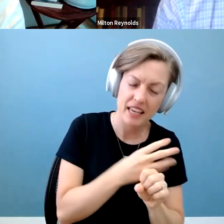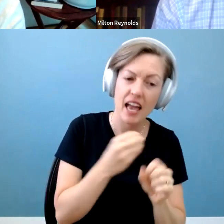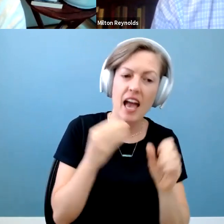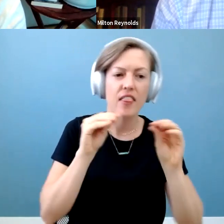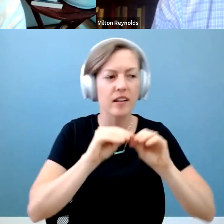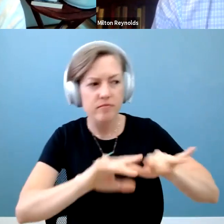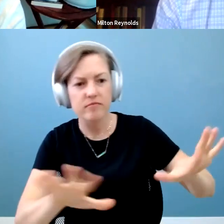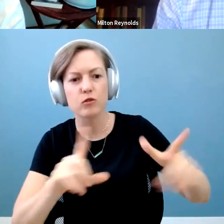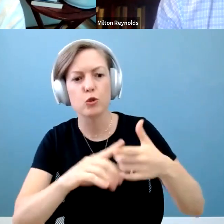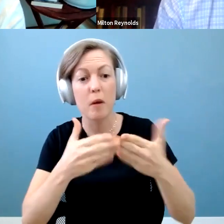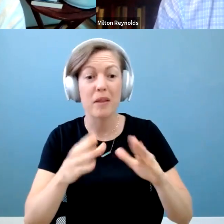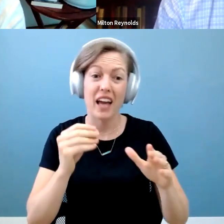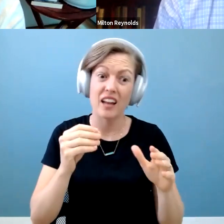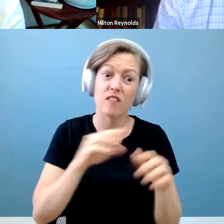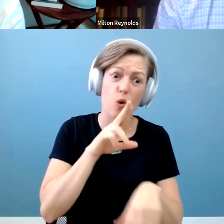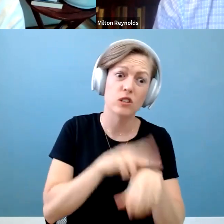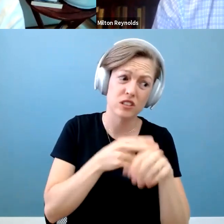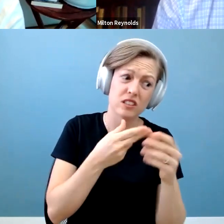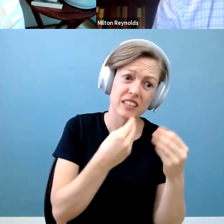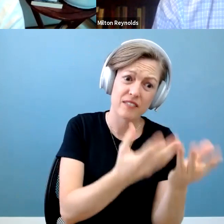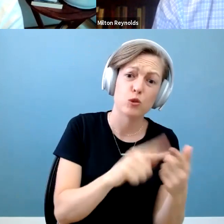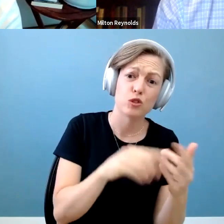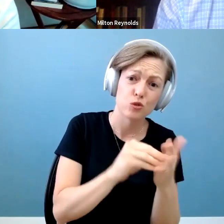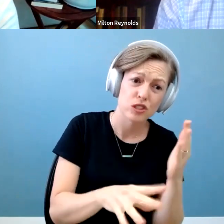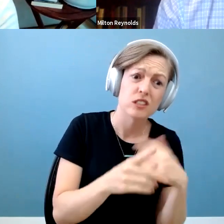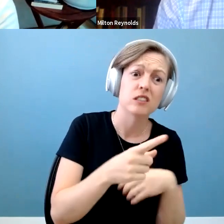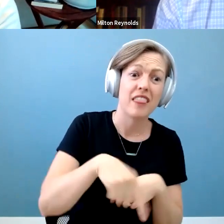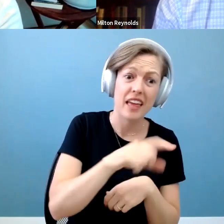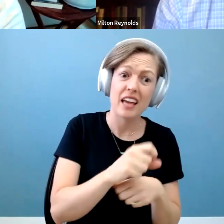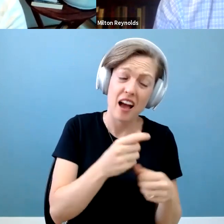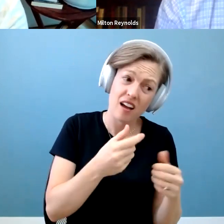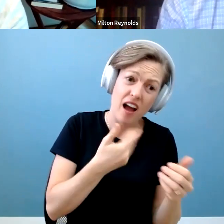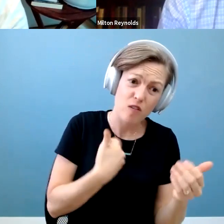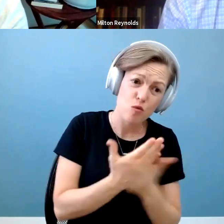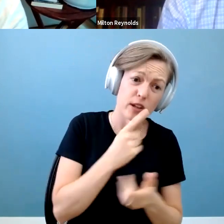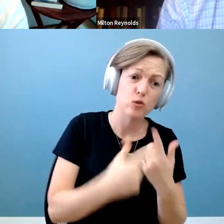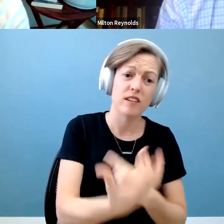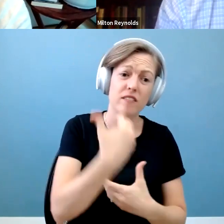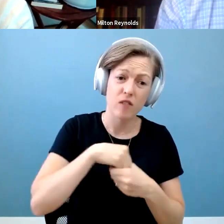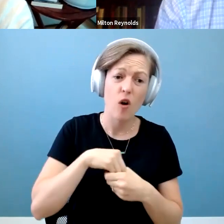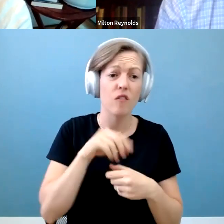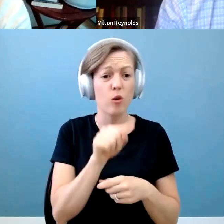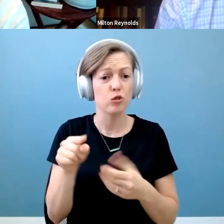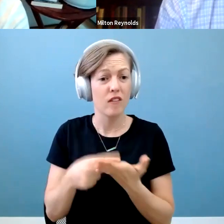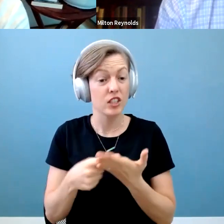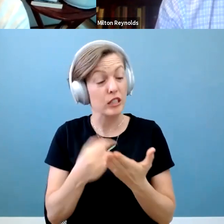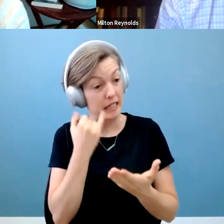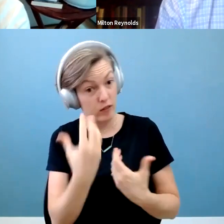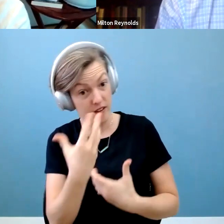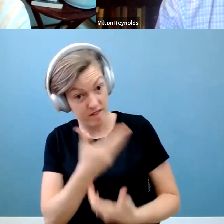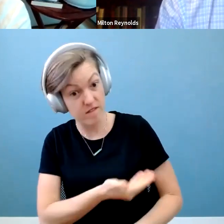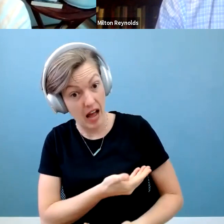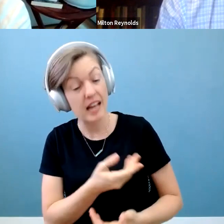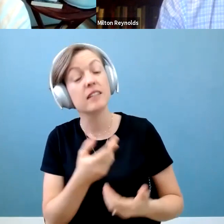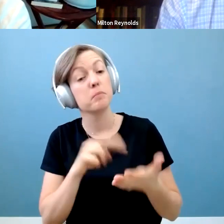certainly down to students who have every right to be invited in these conversations, And I think if we invite them into the conversation, we're also